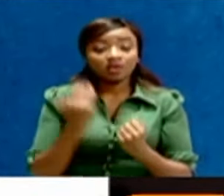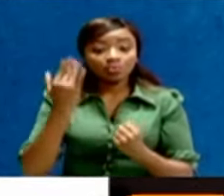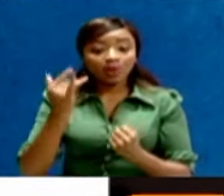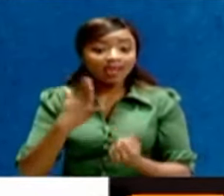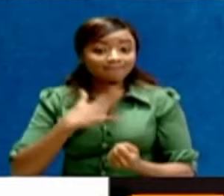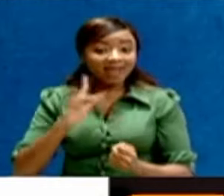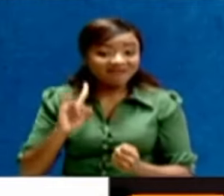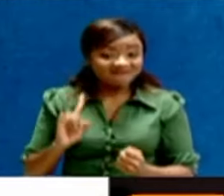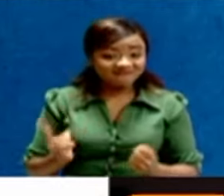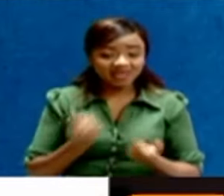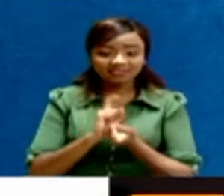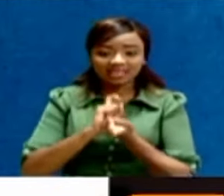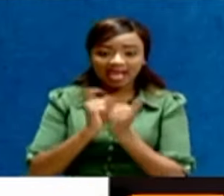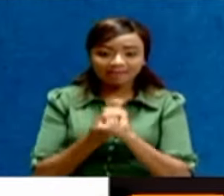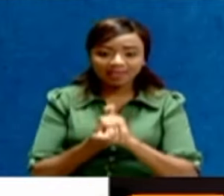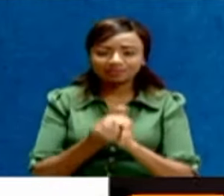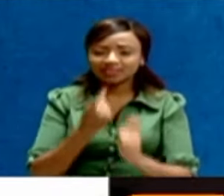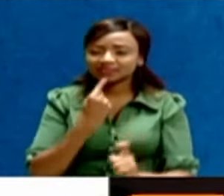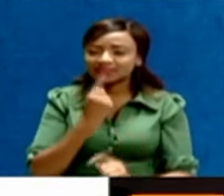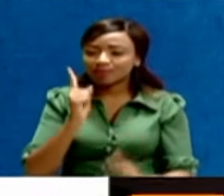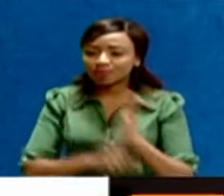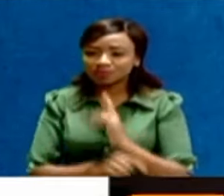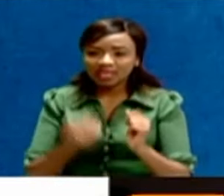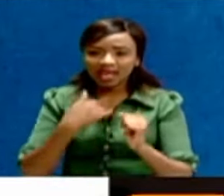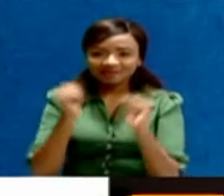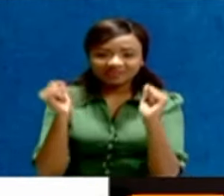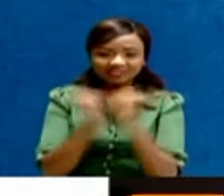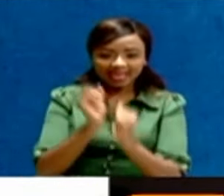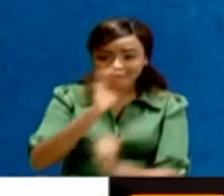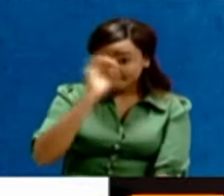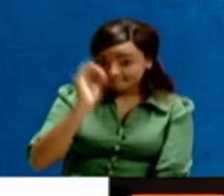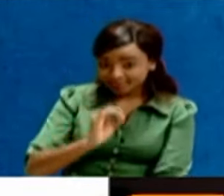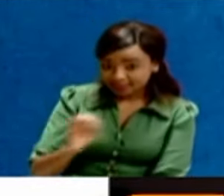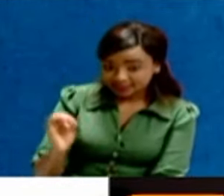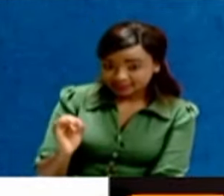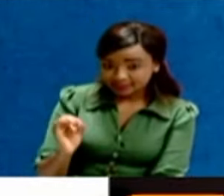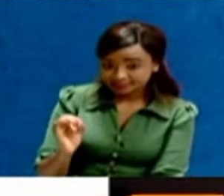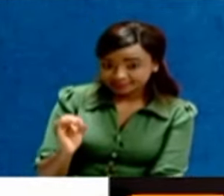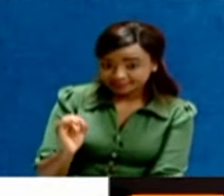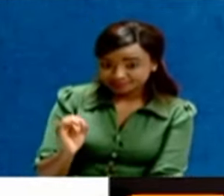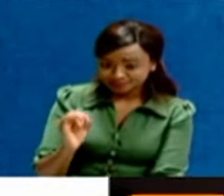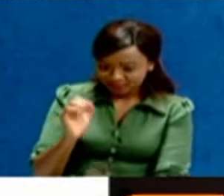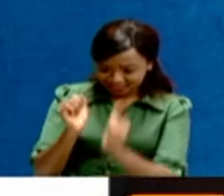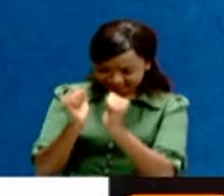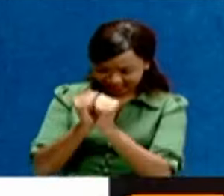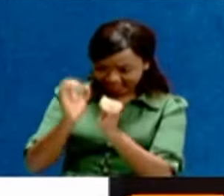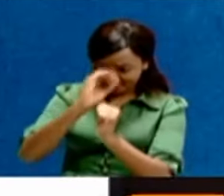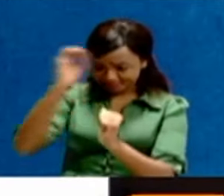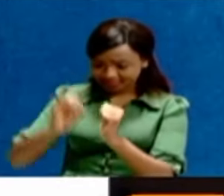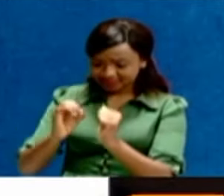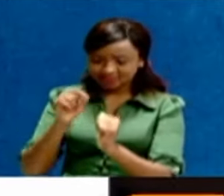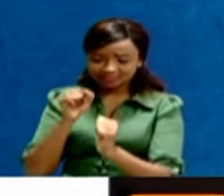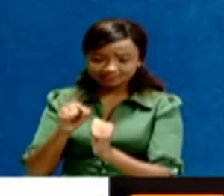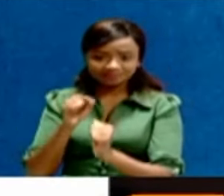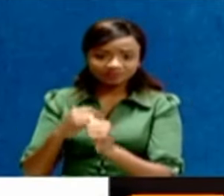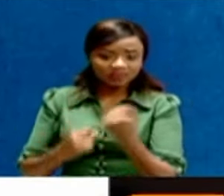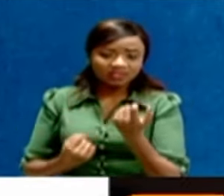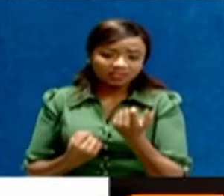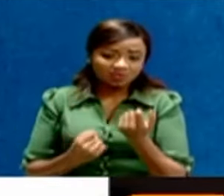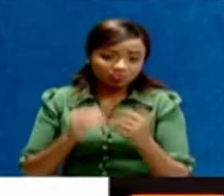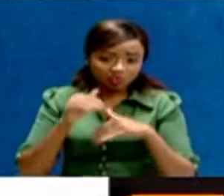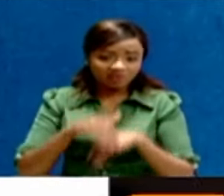my first amendment had about 10%. You know, it was going, we were going to run the formula based